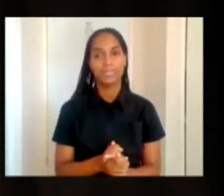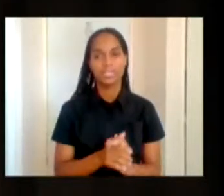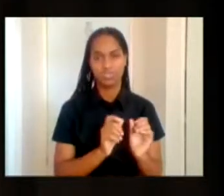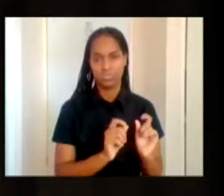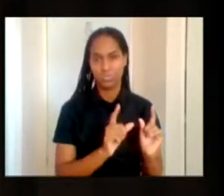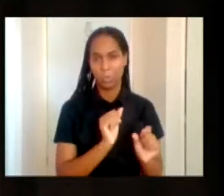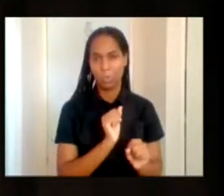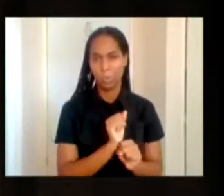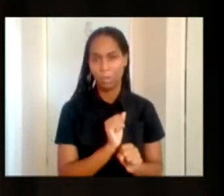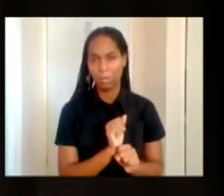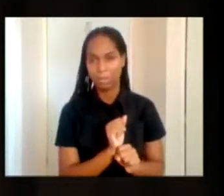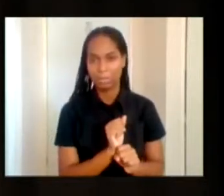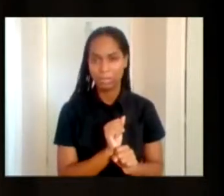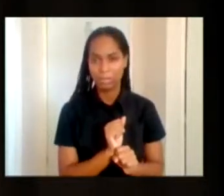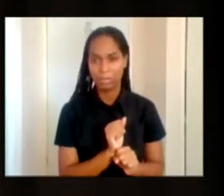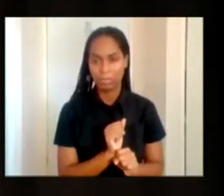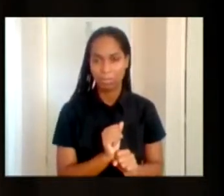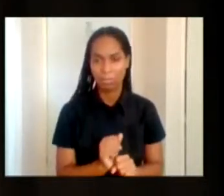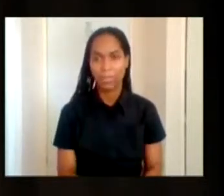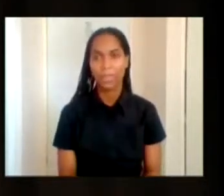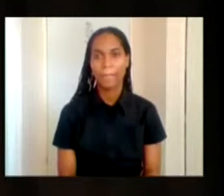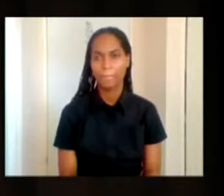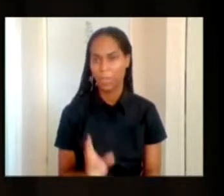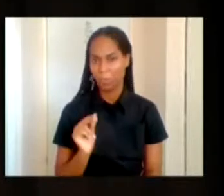version, big one. No.